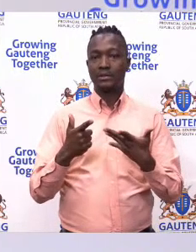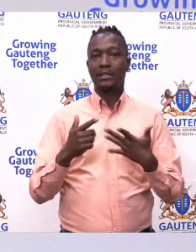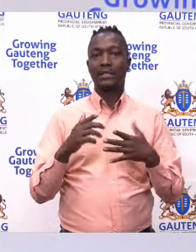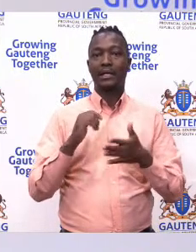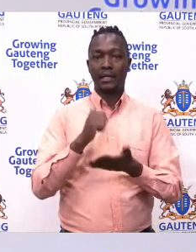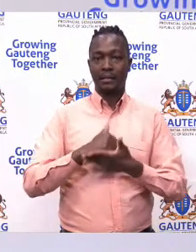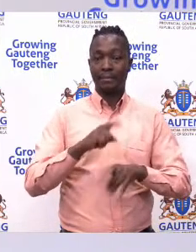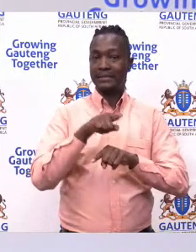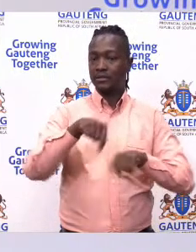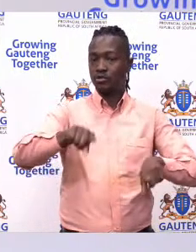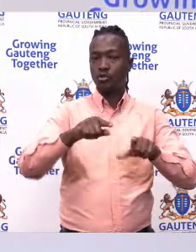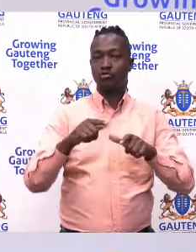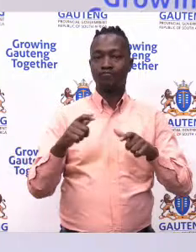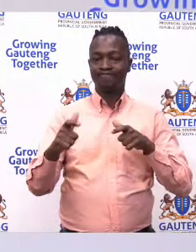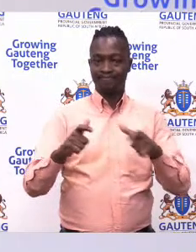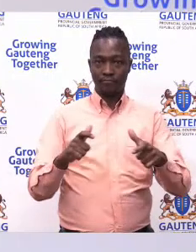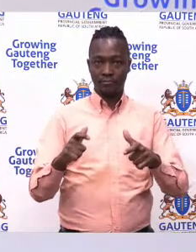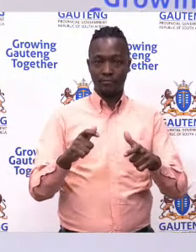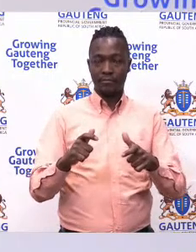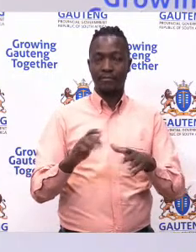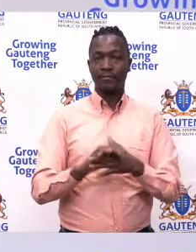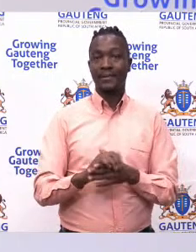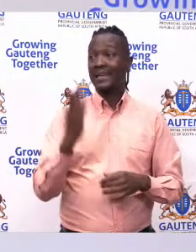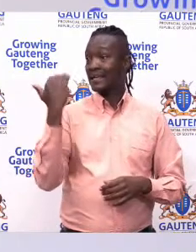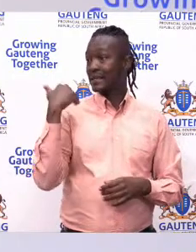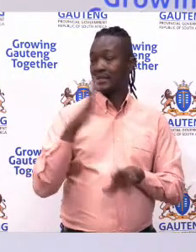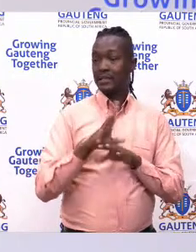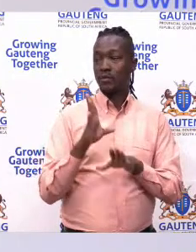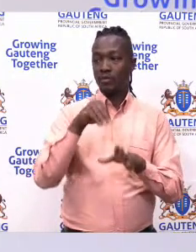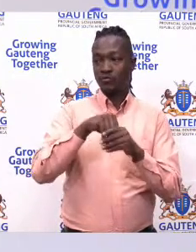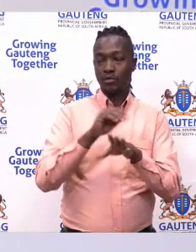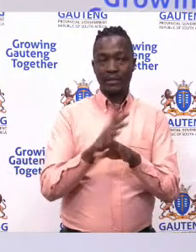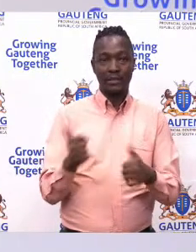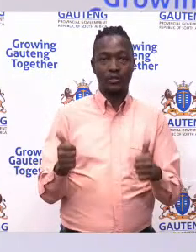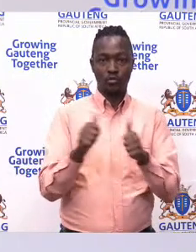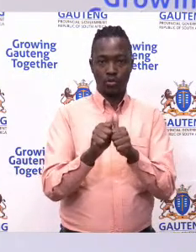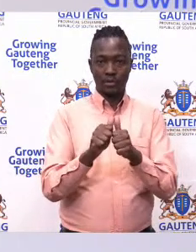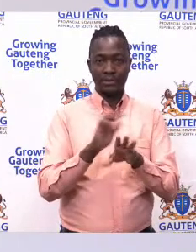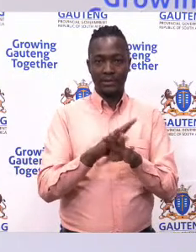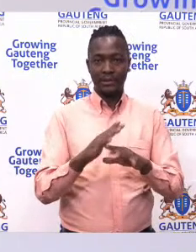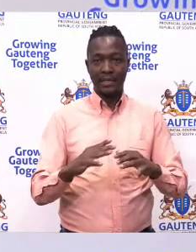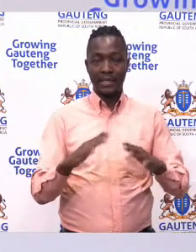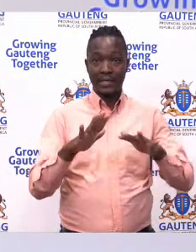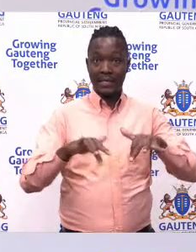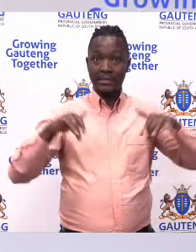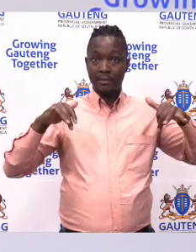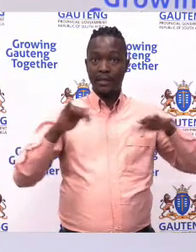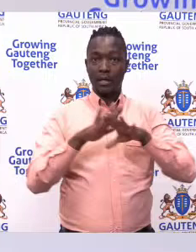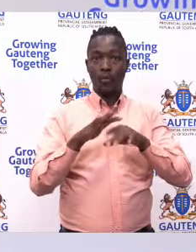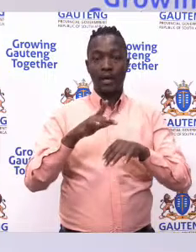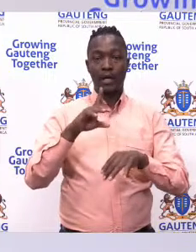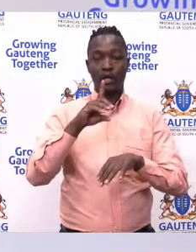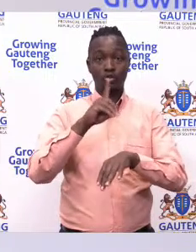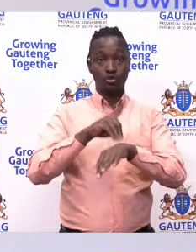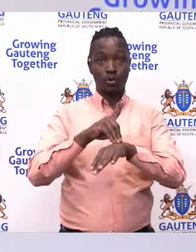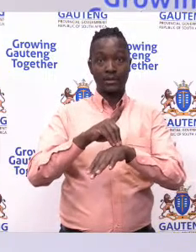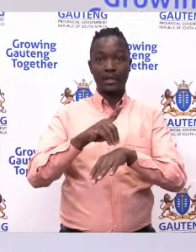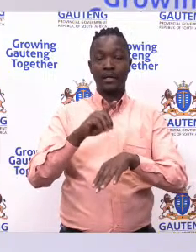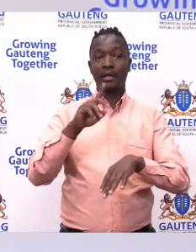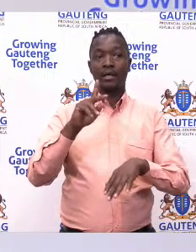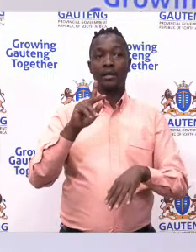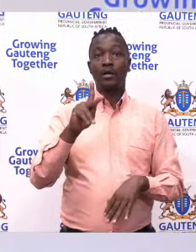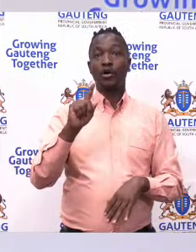virus. Yesterday, we joined in a collaborative seminar where Dr. Fossey from the United